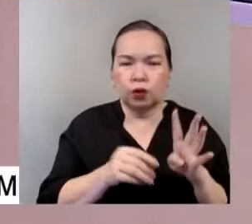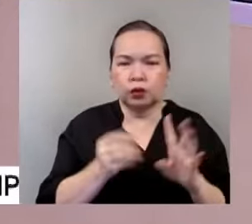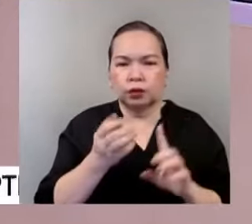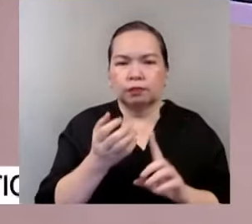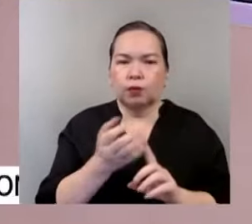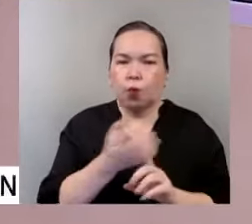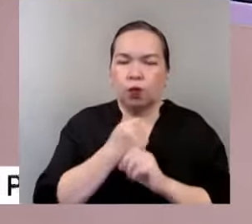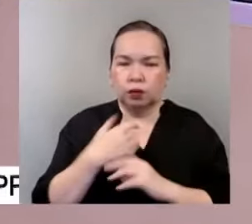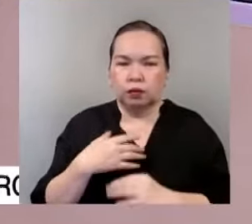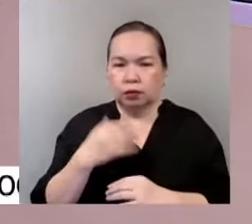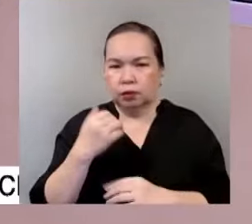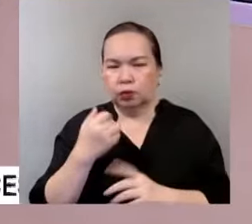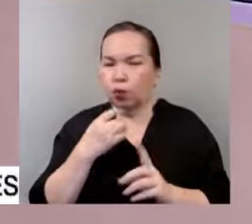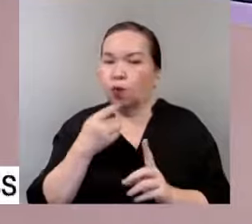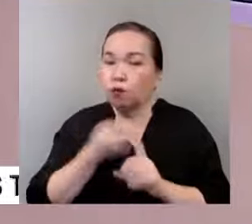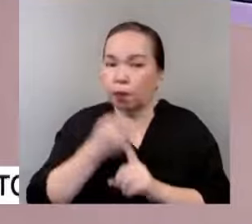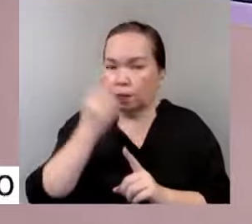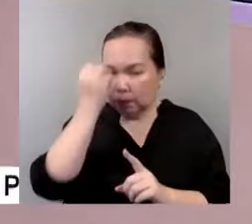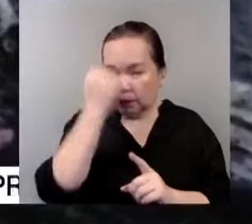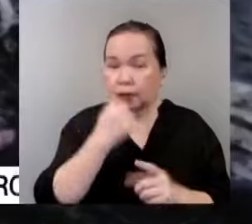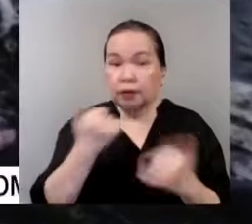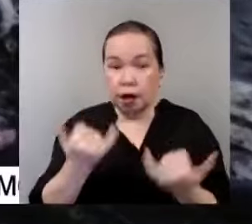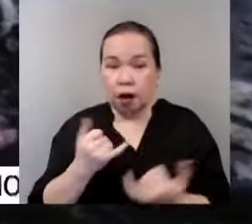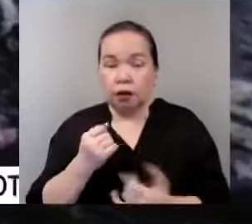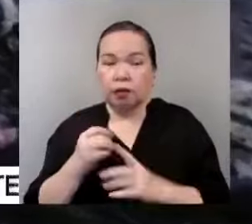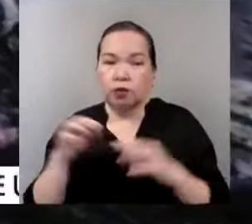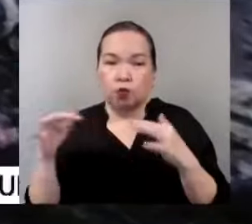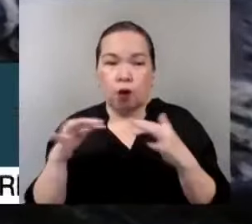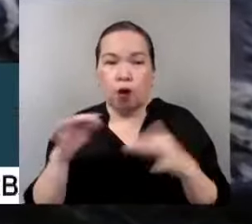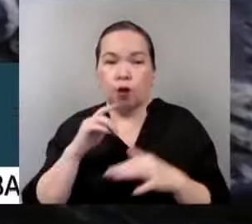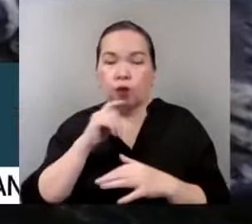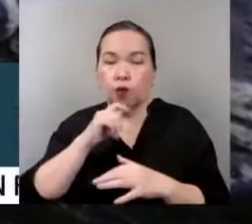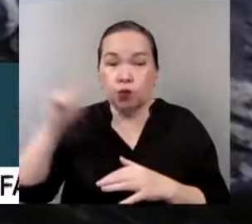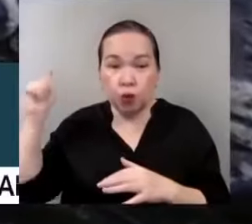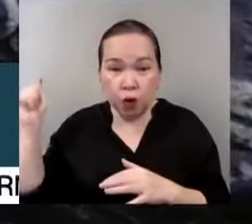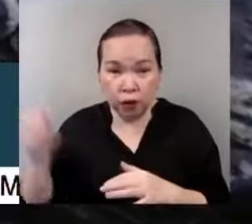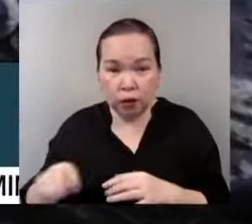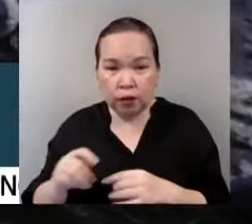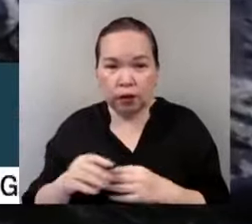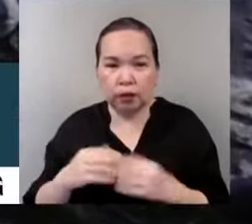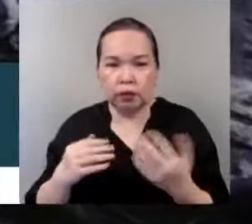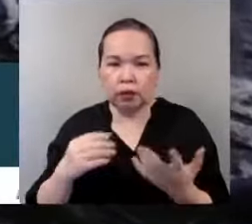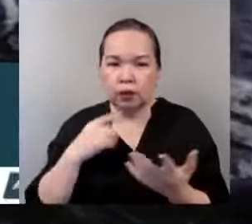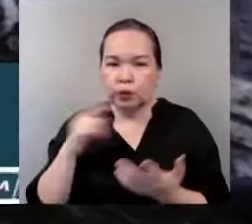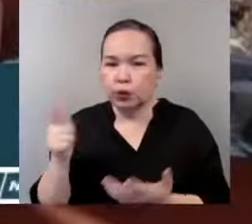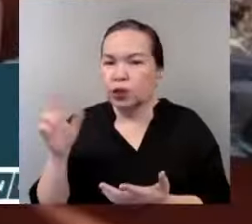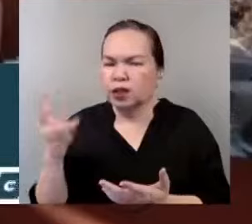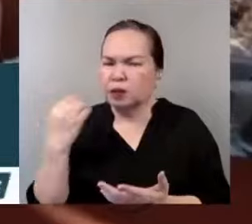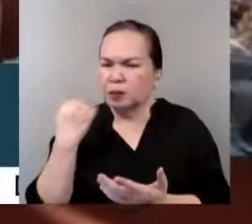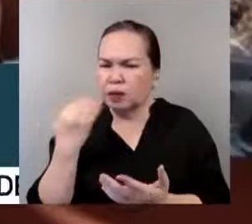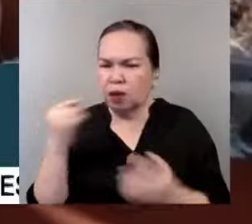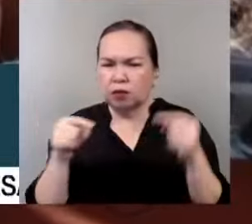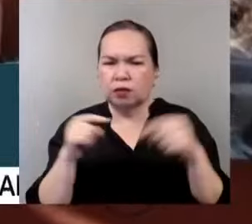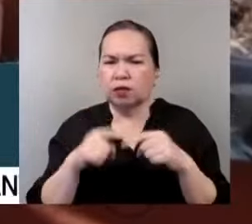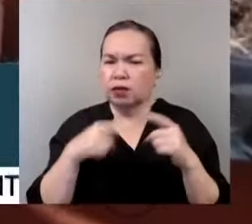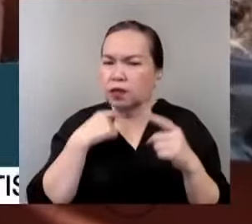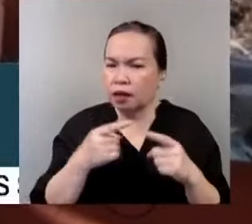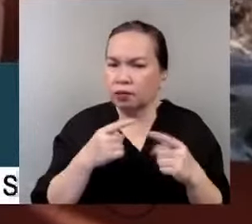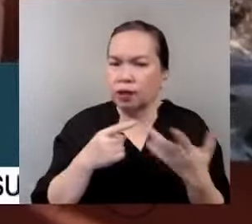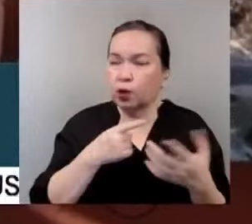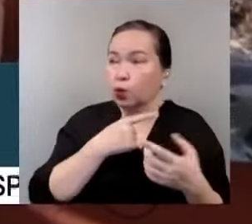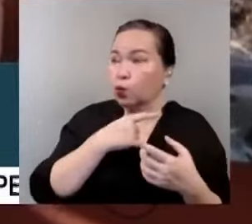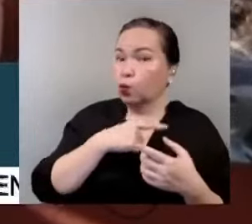Ukraine, at least 27 were killed in the Russian-occupied city of Donetsk. The city's Russian-controlled mayor said Ukrainian forces